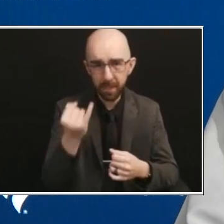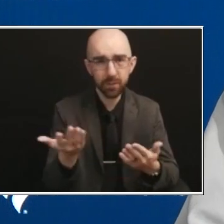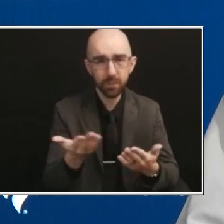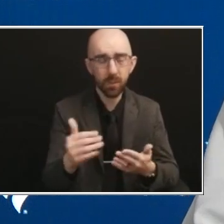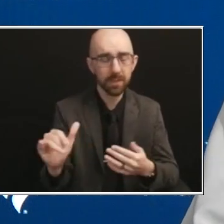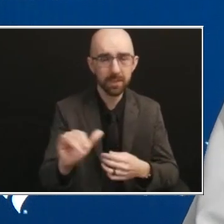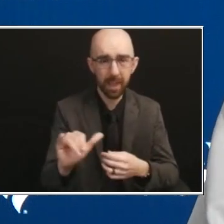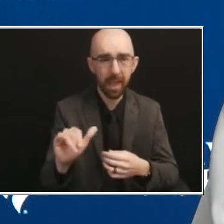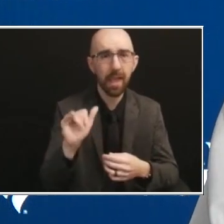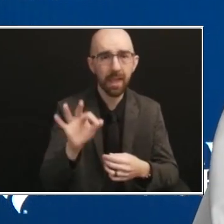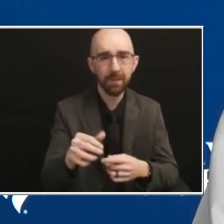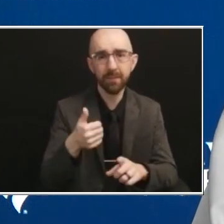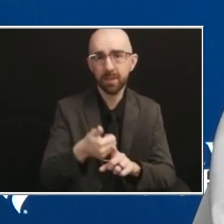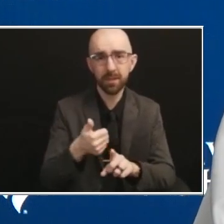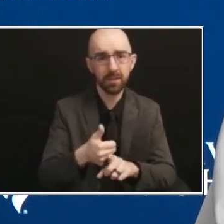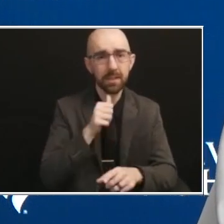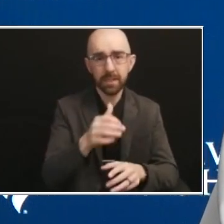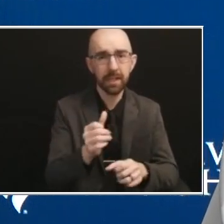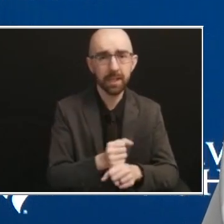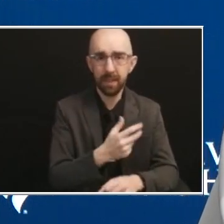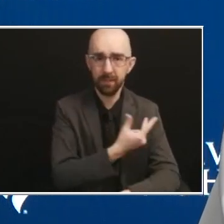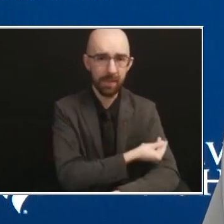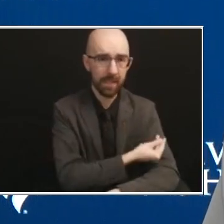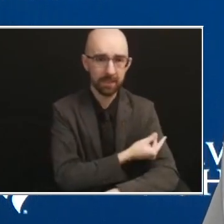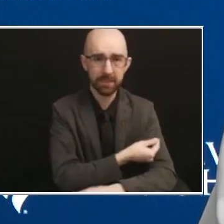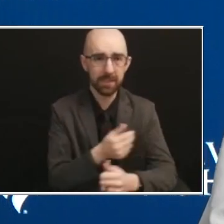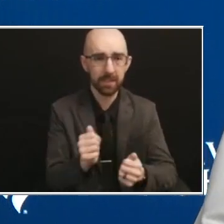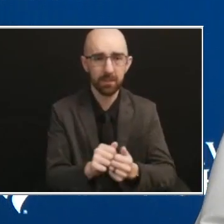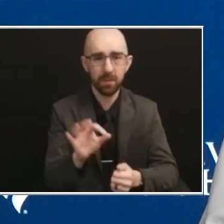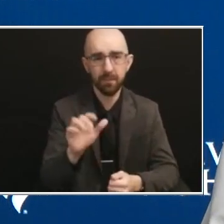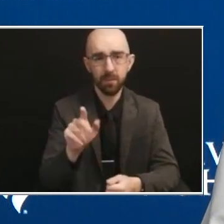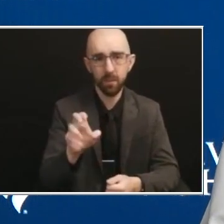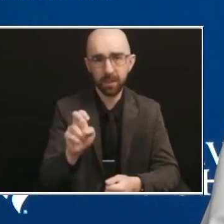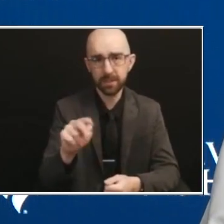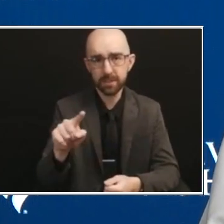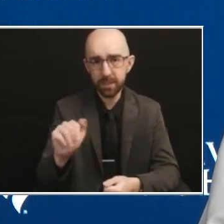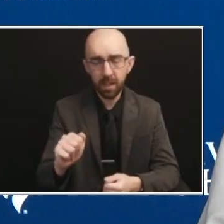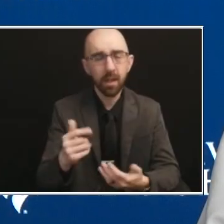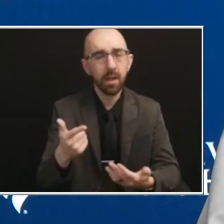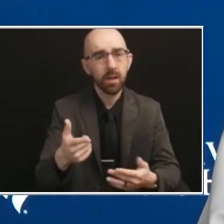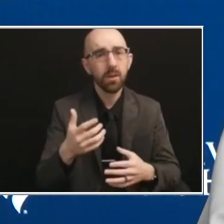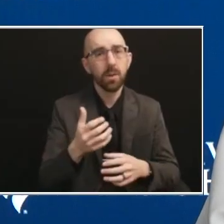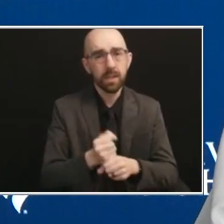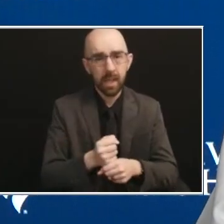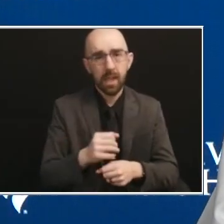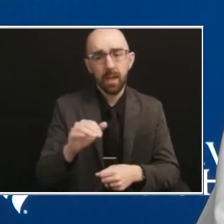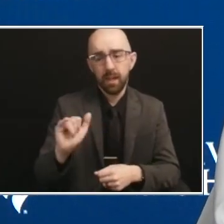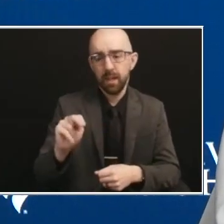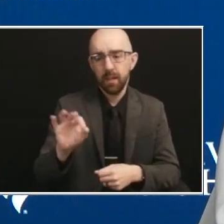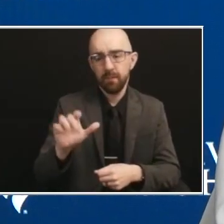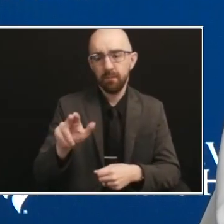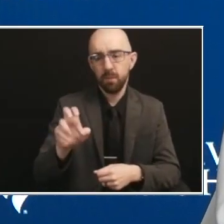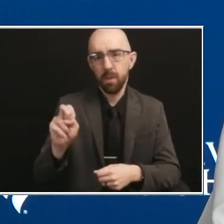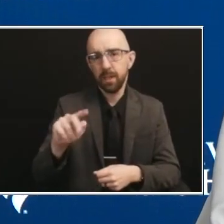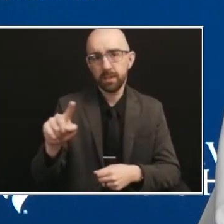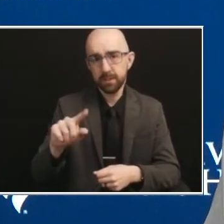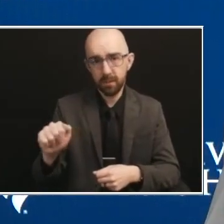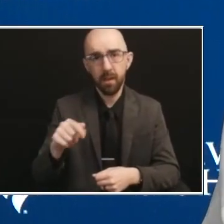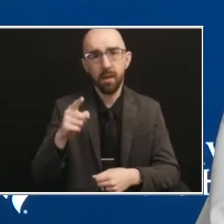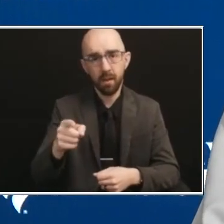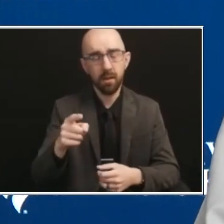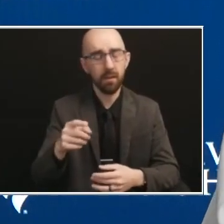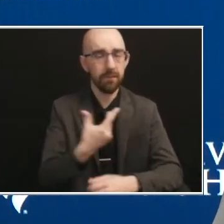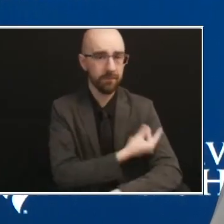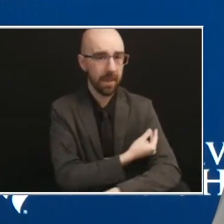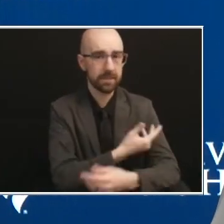you didn't get vaccinated with influenza. So even if you get influenza and you've been vaccinated and the